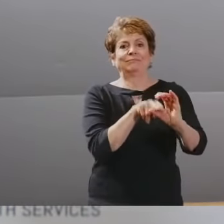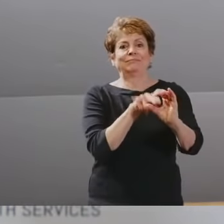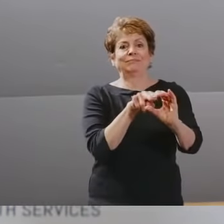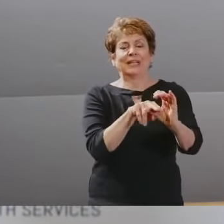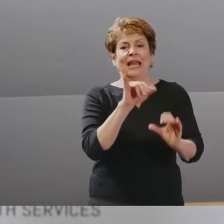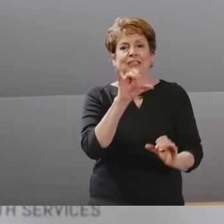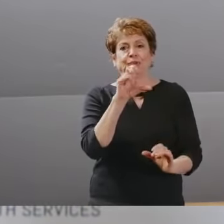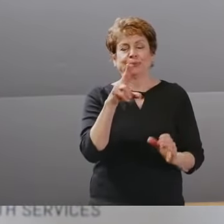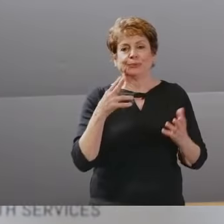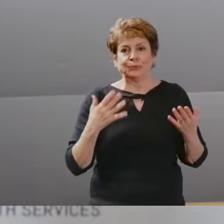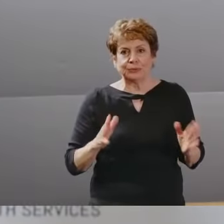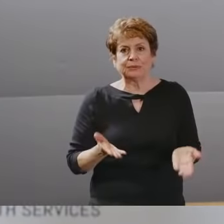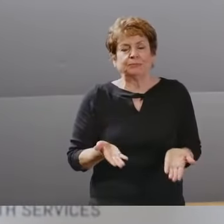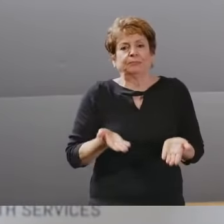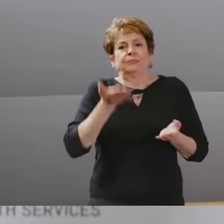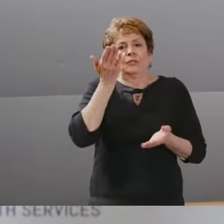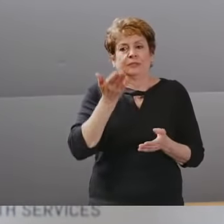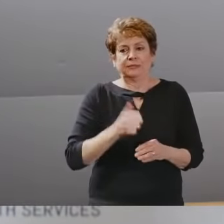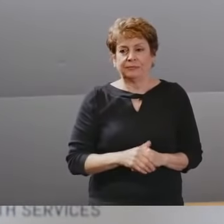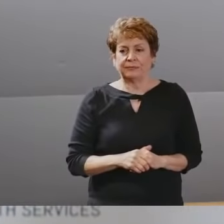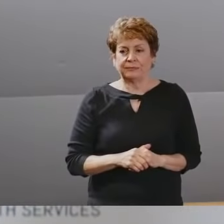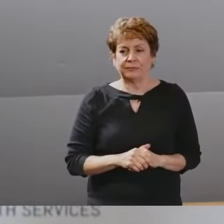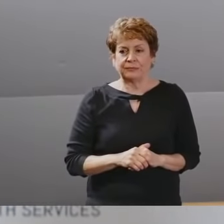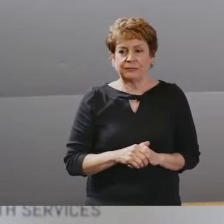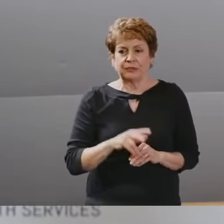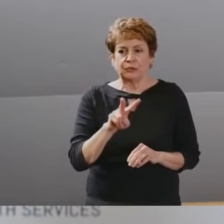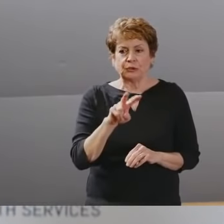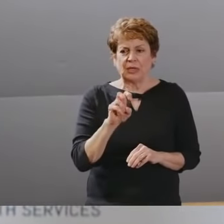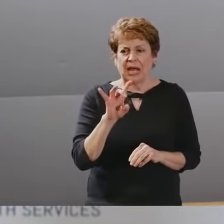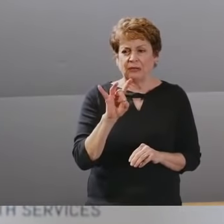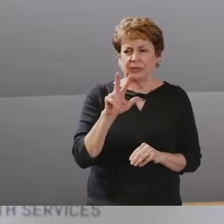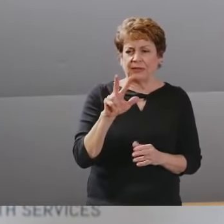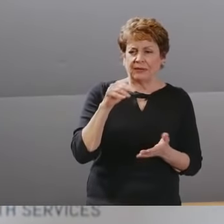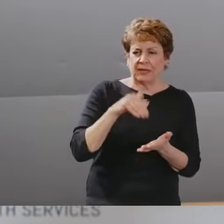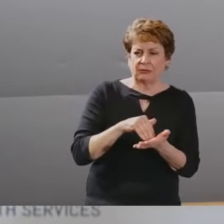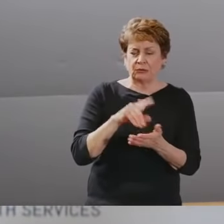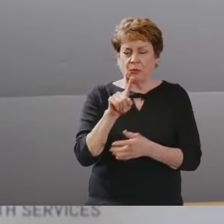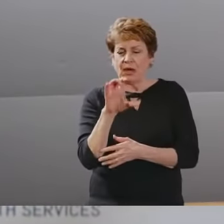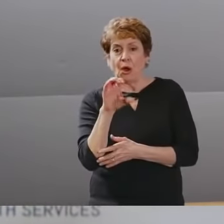283,102 cases have been reported to public health. And sadly, we've lost